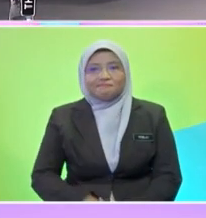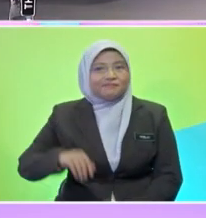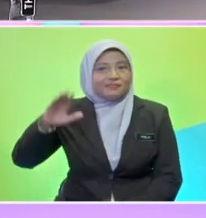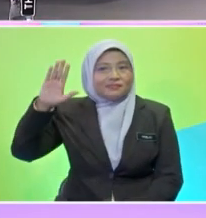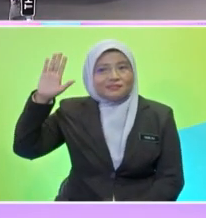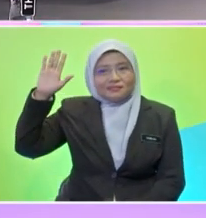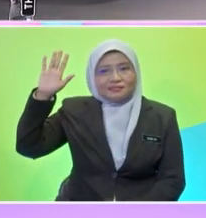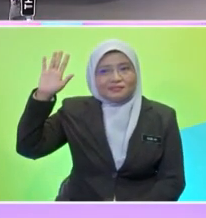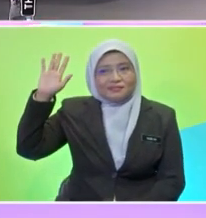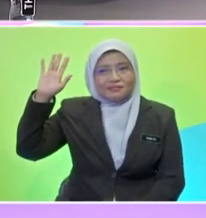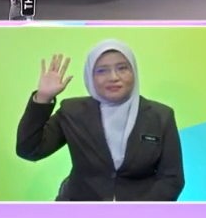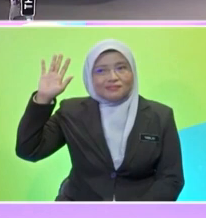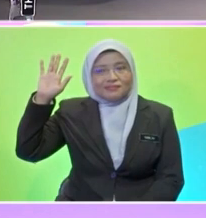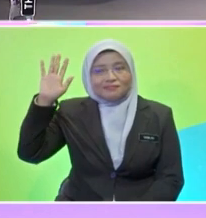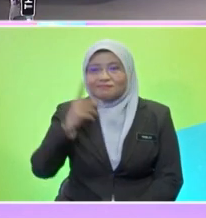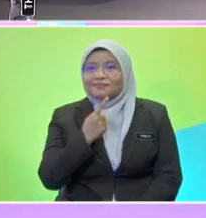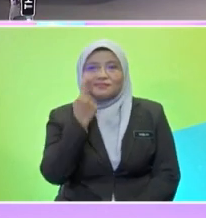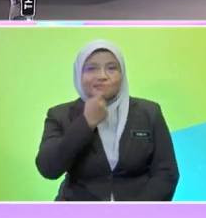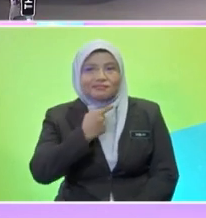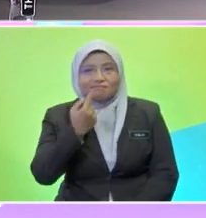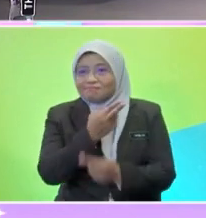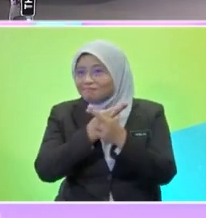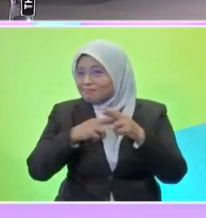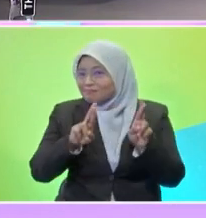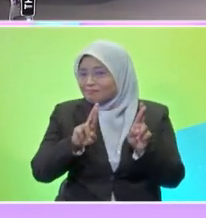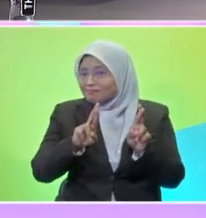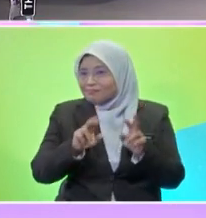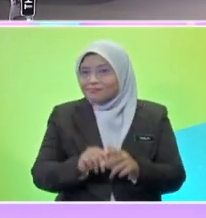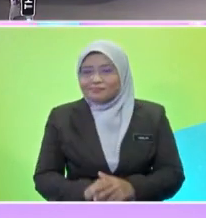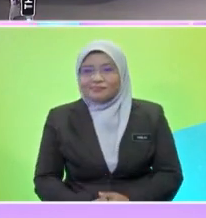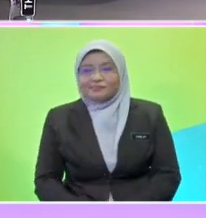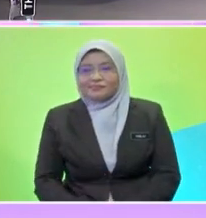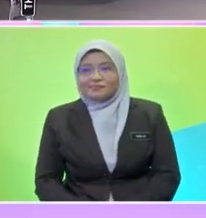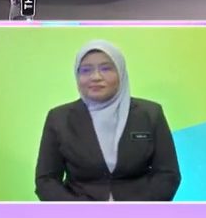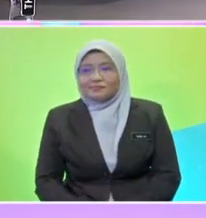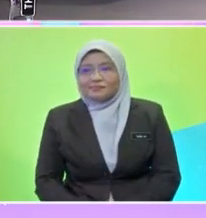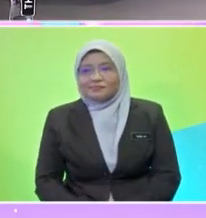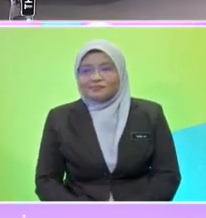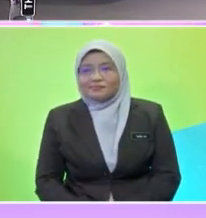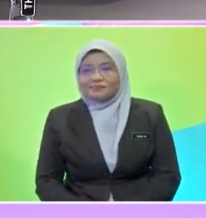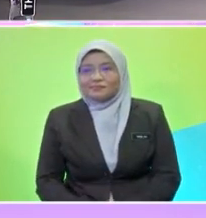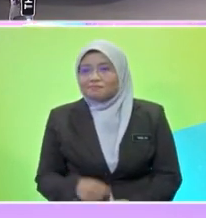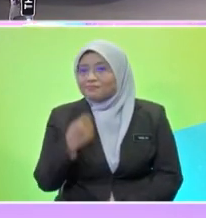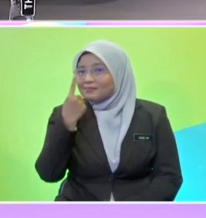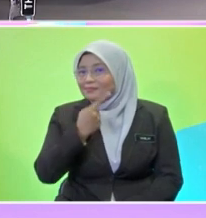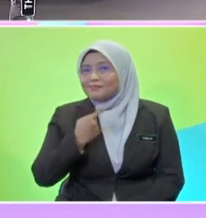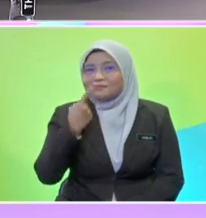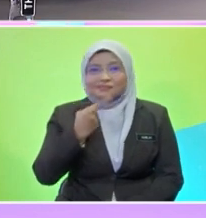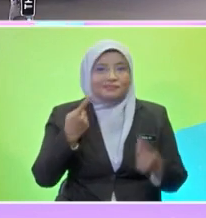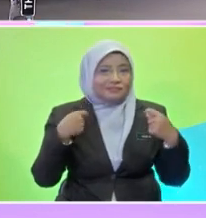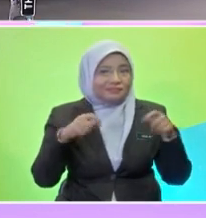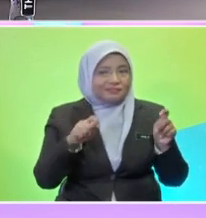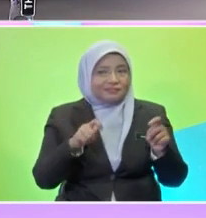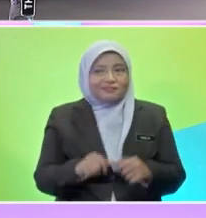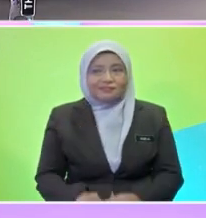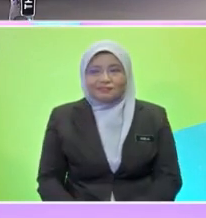who. Okay. Anyone? Anyone ready to interview the singer here? What about Aisha? Let's try Aisha. Can